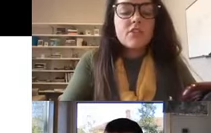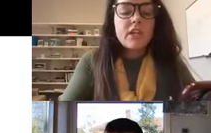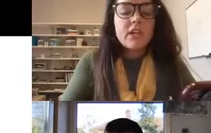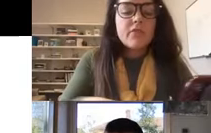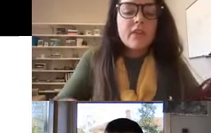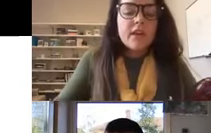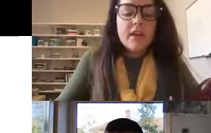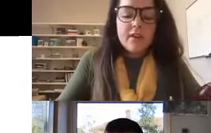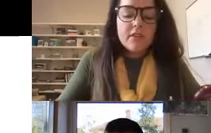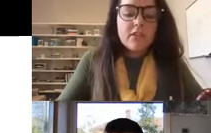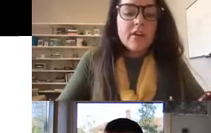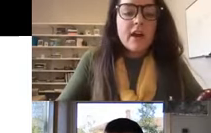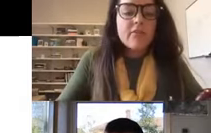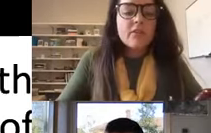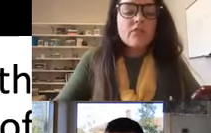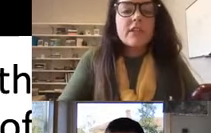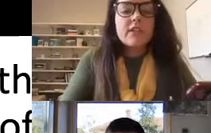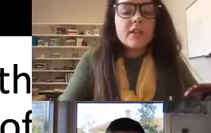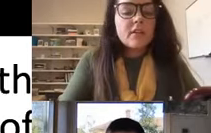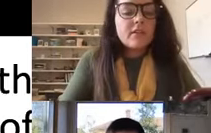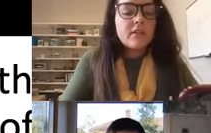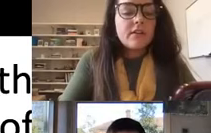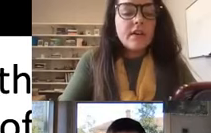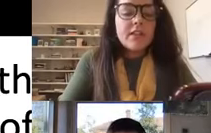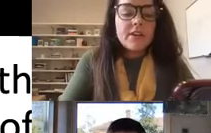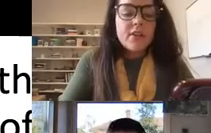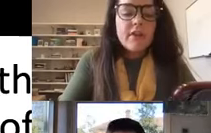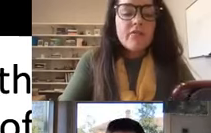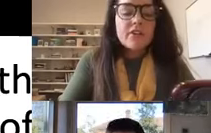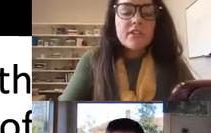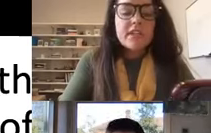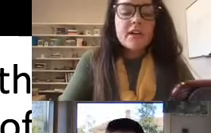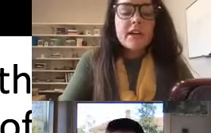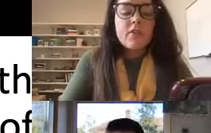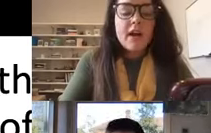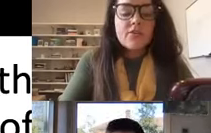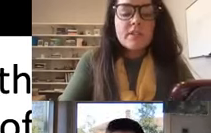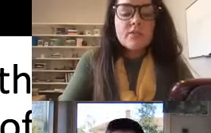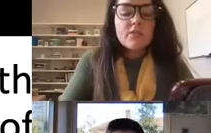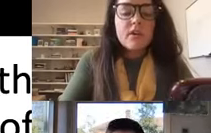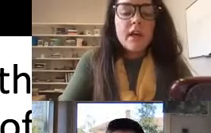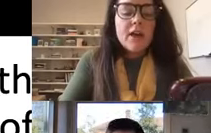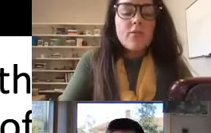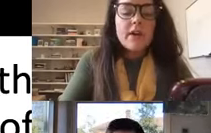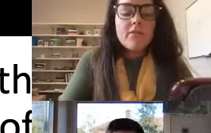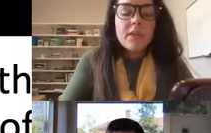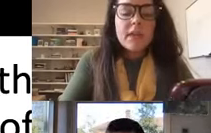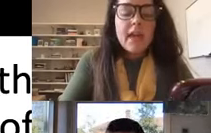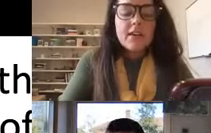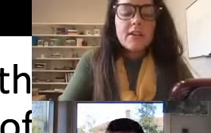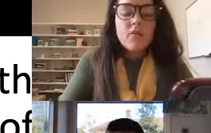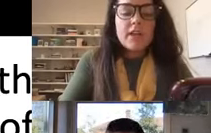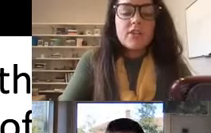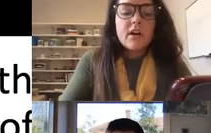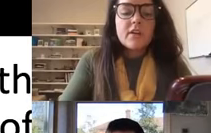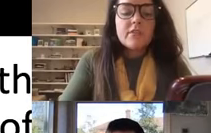blind geography of the geographical tradition. During my first year in graduate school, I read from the